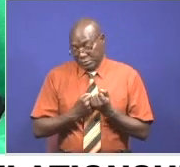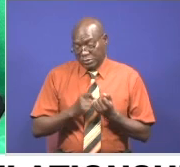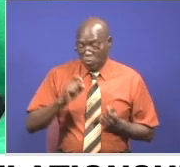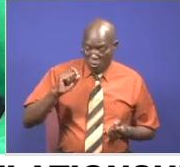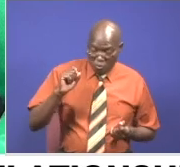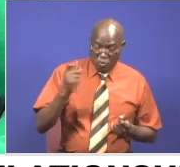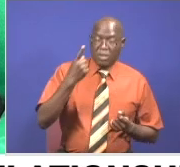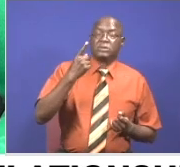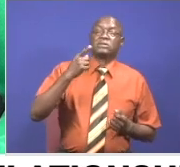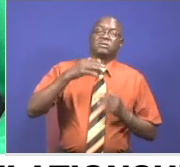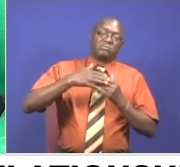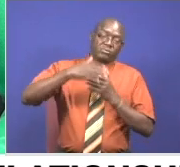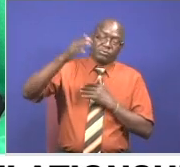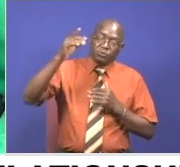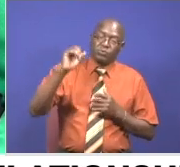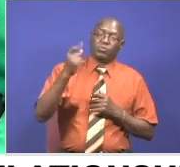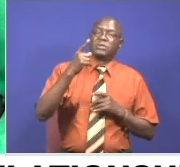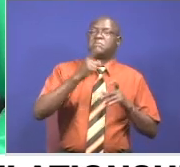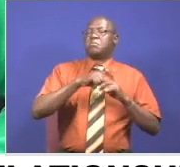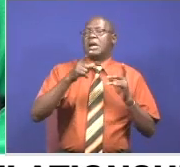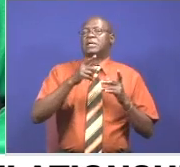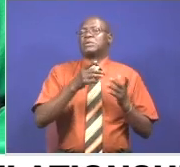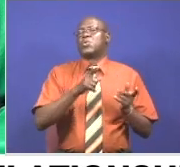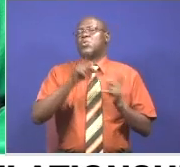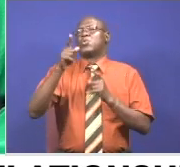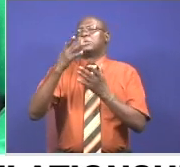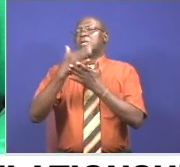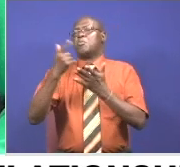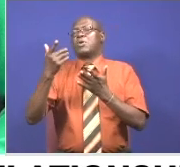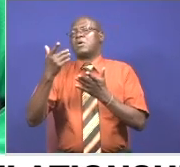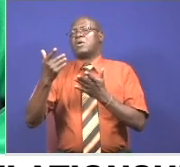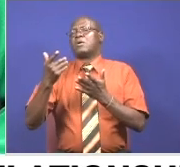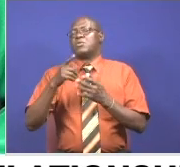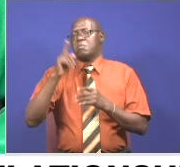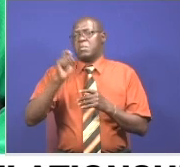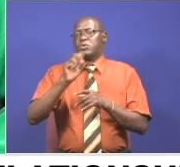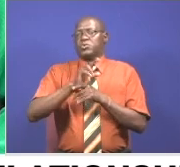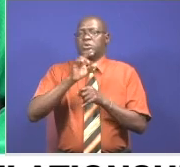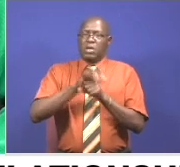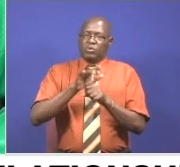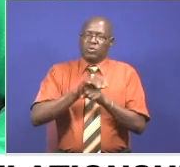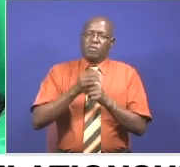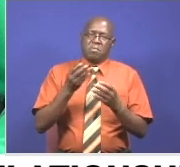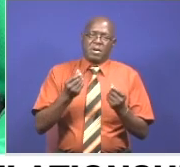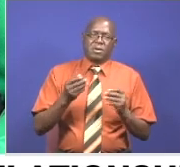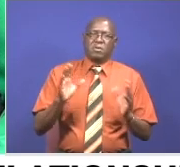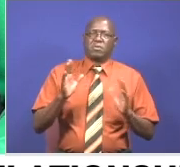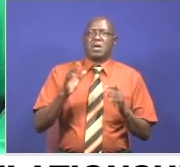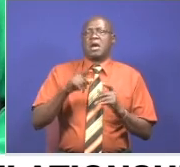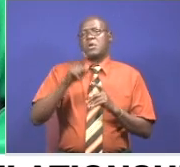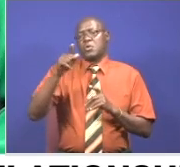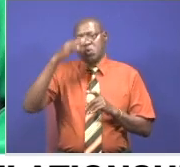but not always. And you also don't have to be taken to somewhere where you have to use a lot of money. You can always go to a kibanda